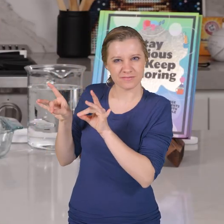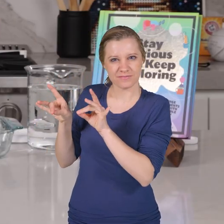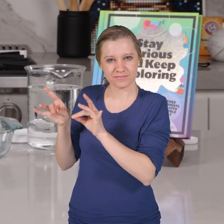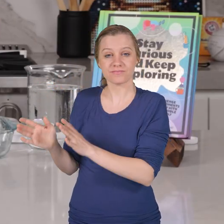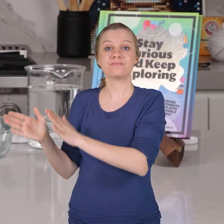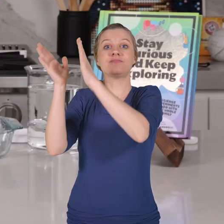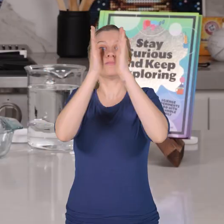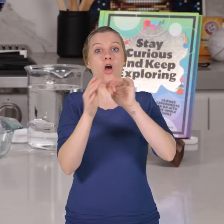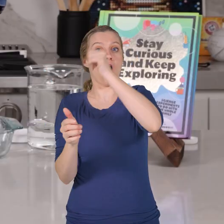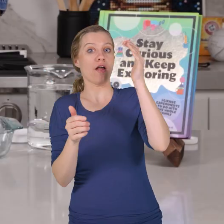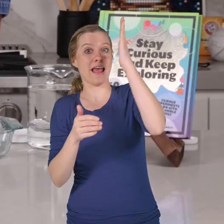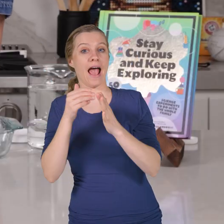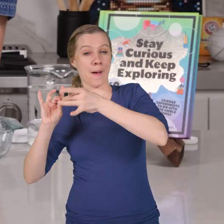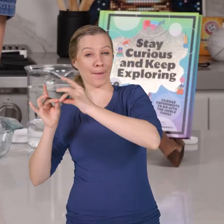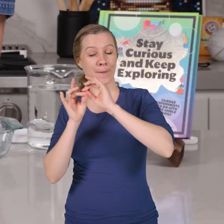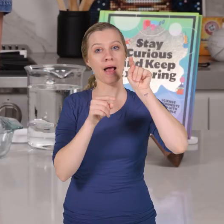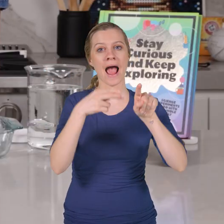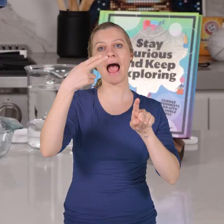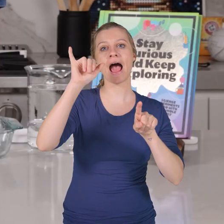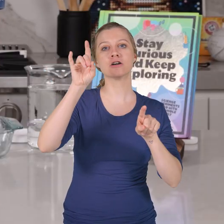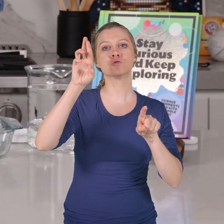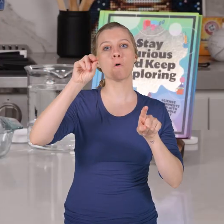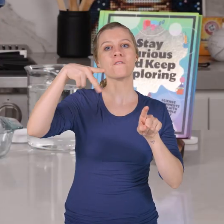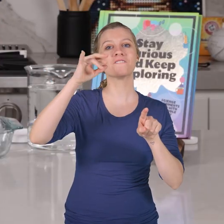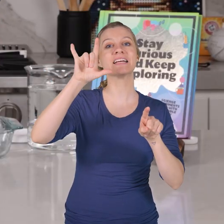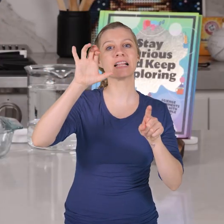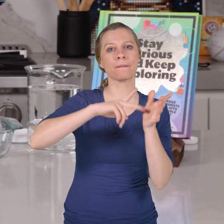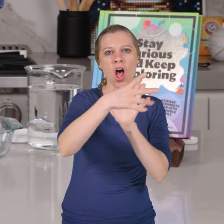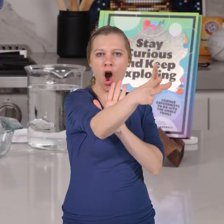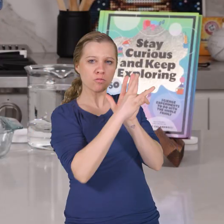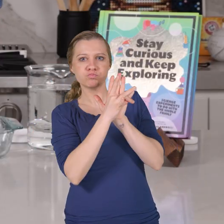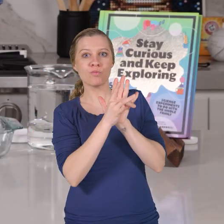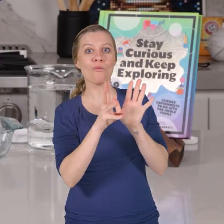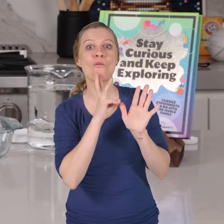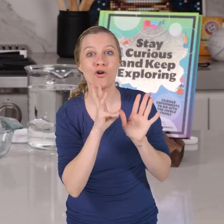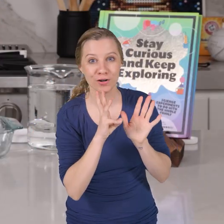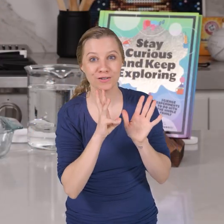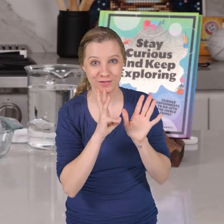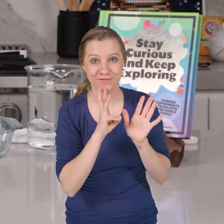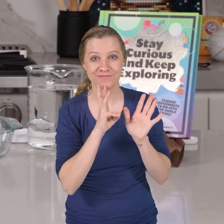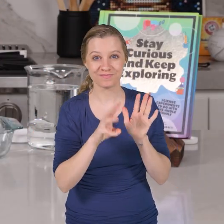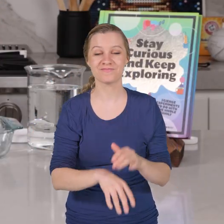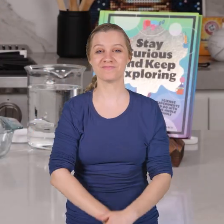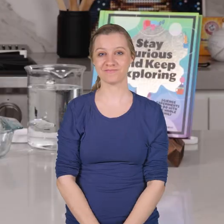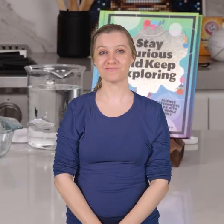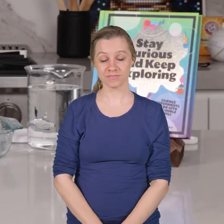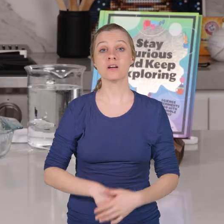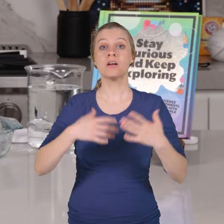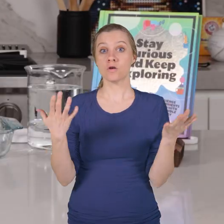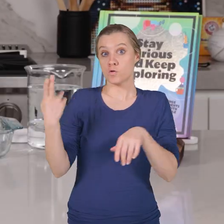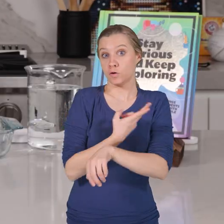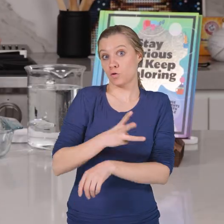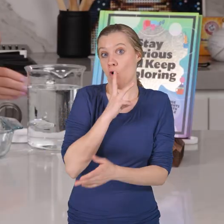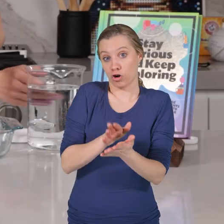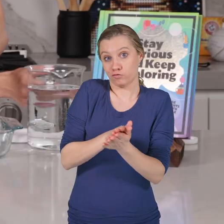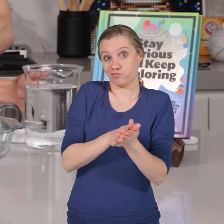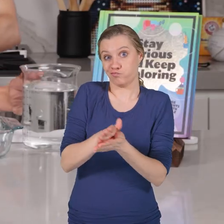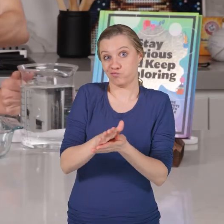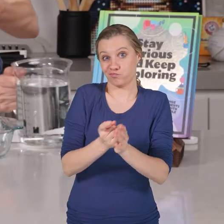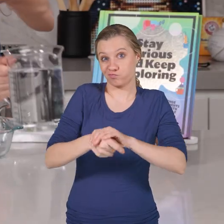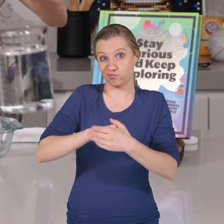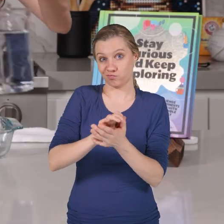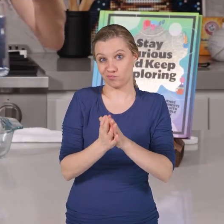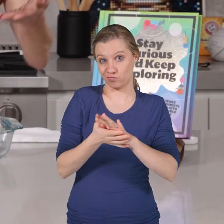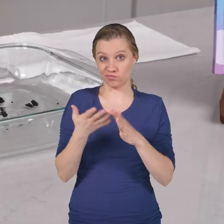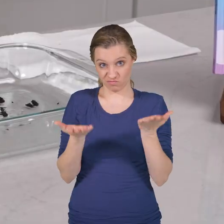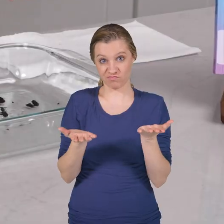and dirt. On the other end of the chain, it's hydrophilic. That means it's attracted to water. So if we